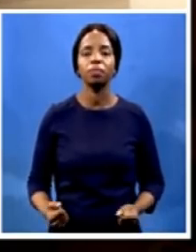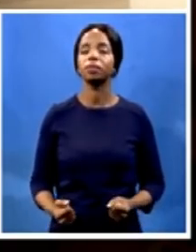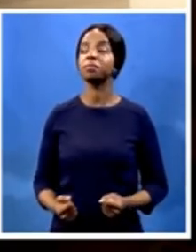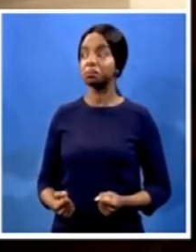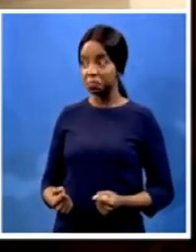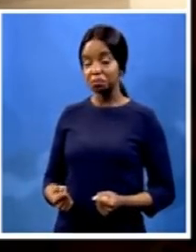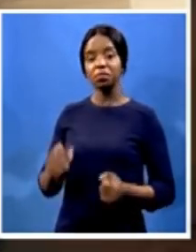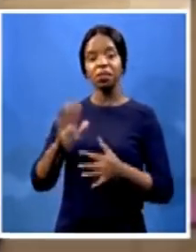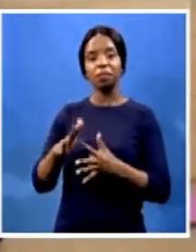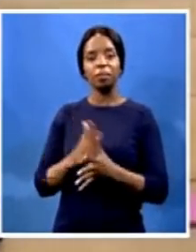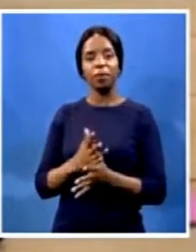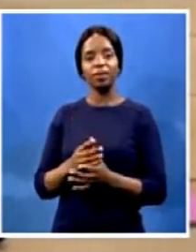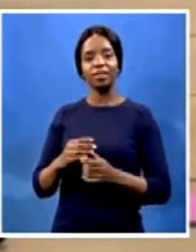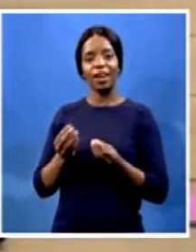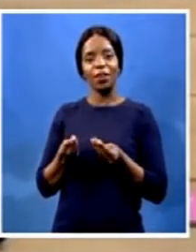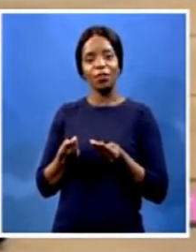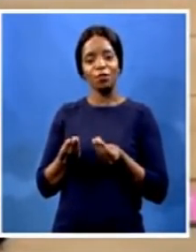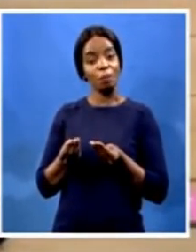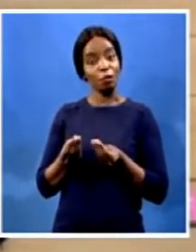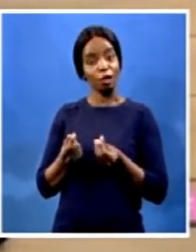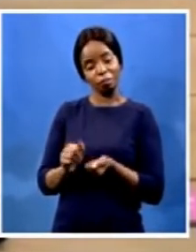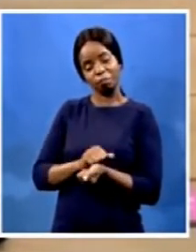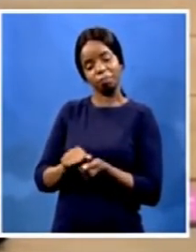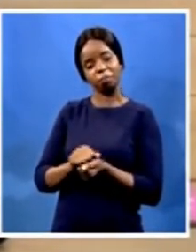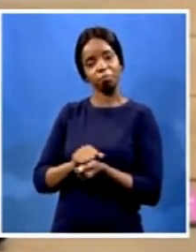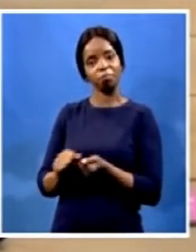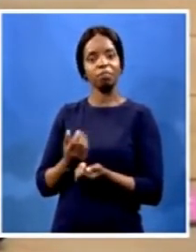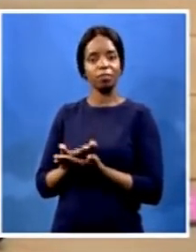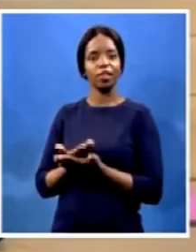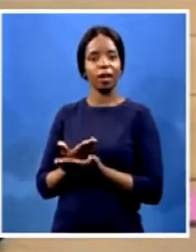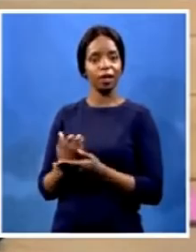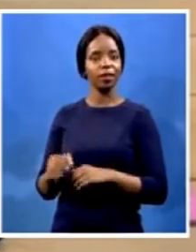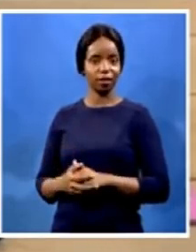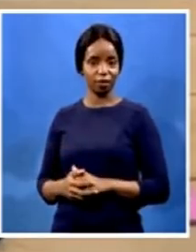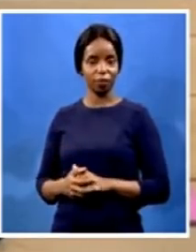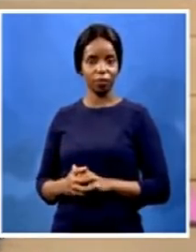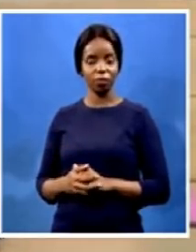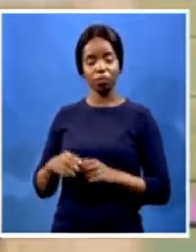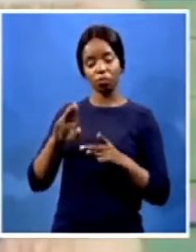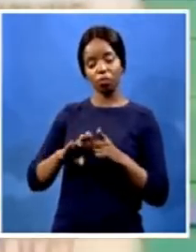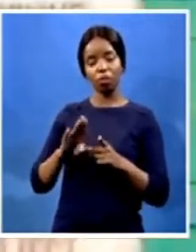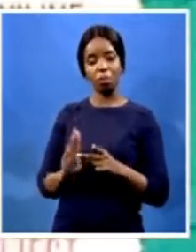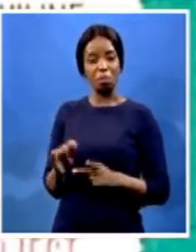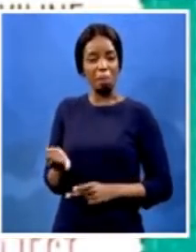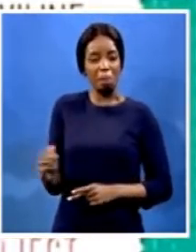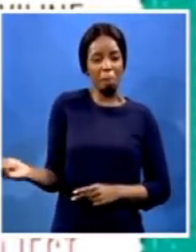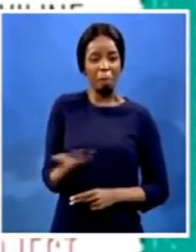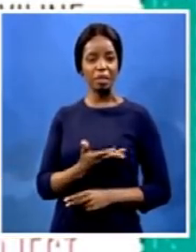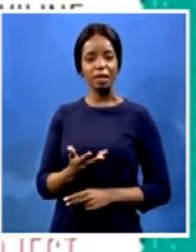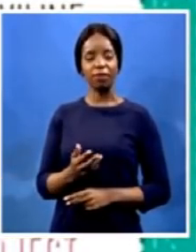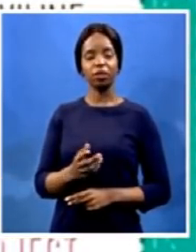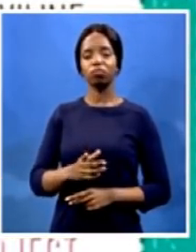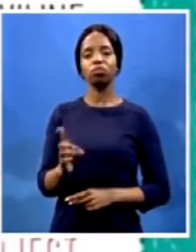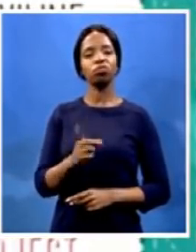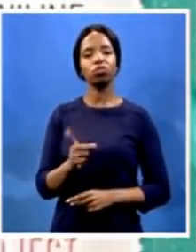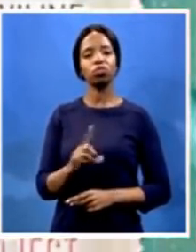idea behind creating it, because it's also cost effective then. Right. You don't have to replace the mask every time you use it. So we